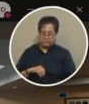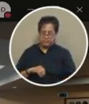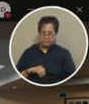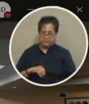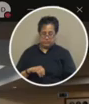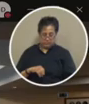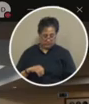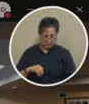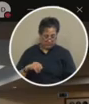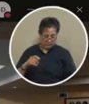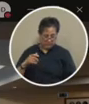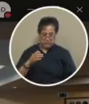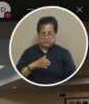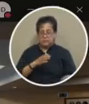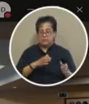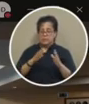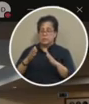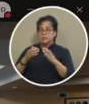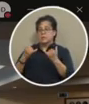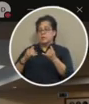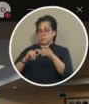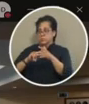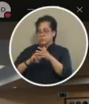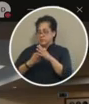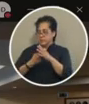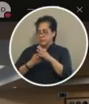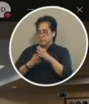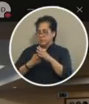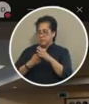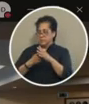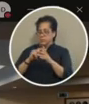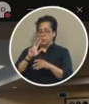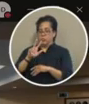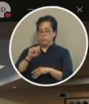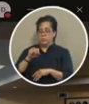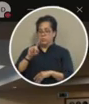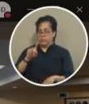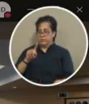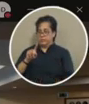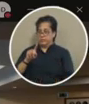Mayor? Okay, let's begin with 3.1.